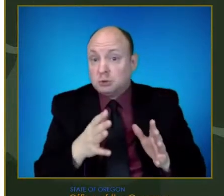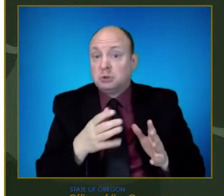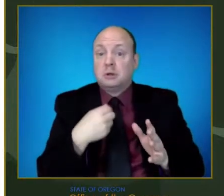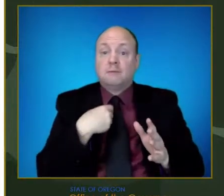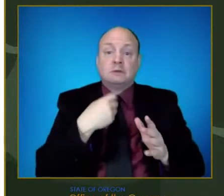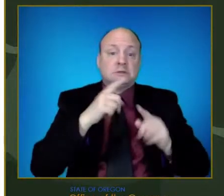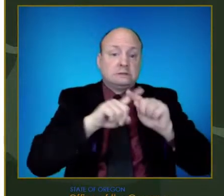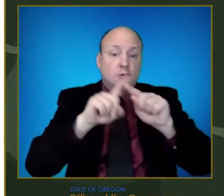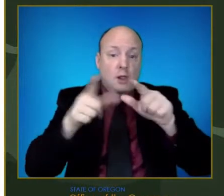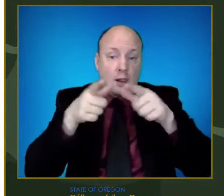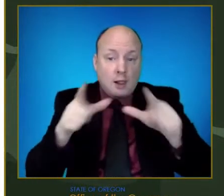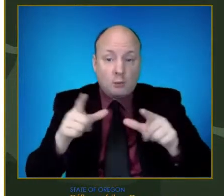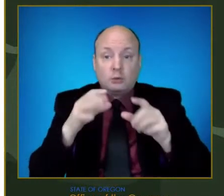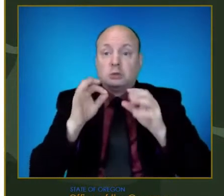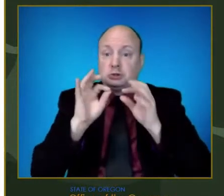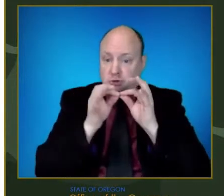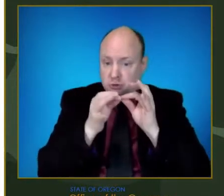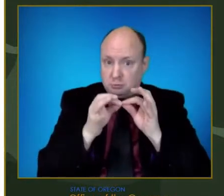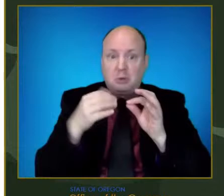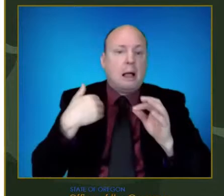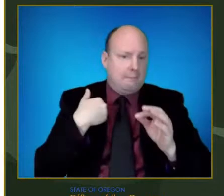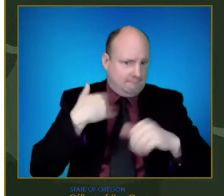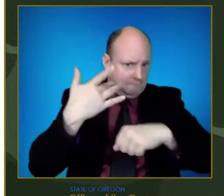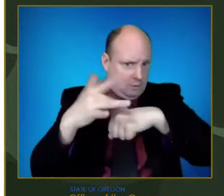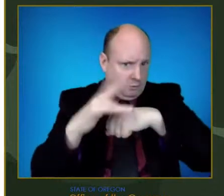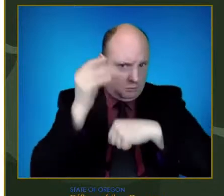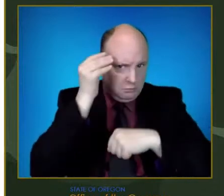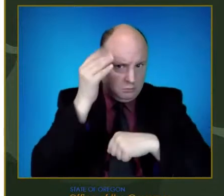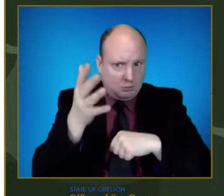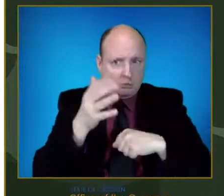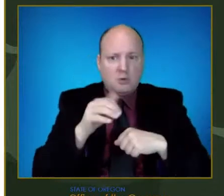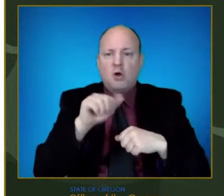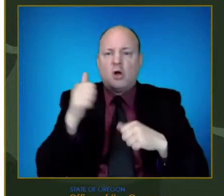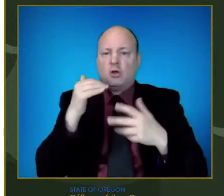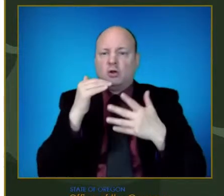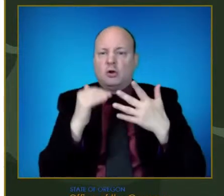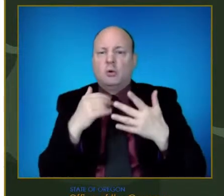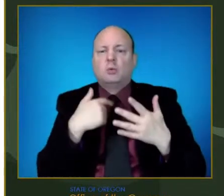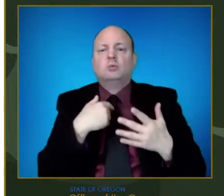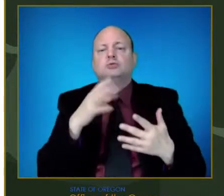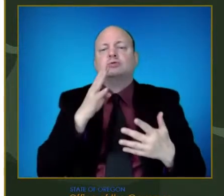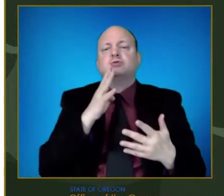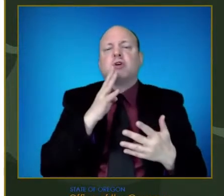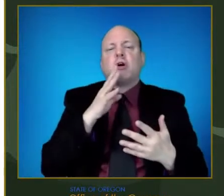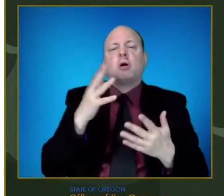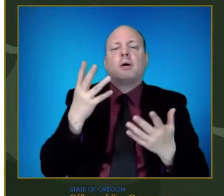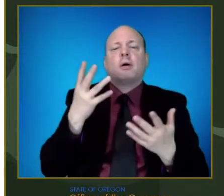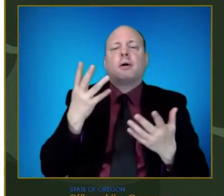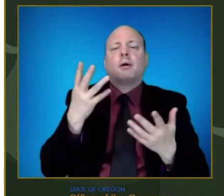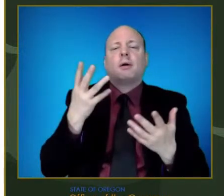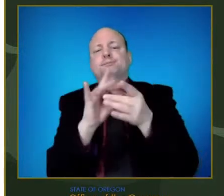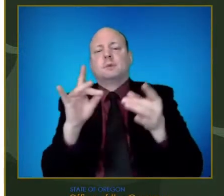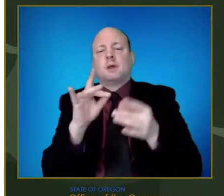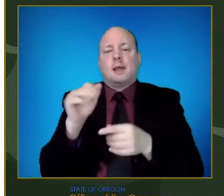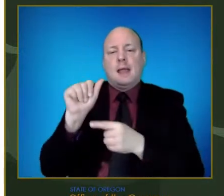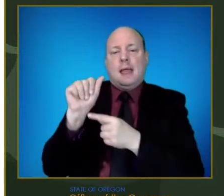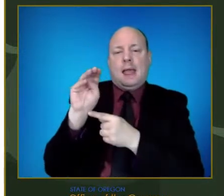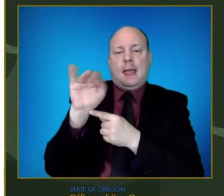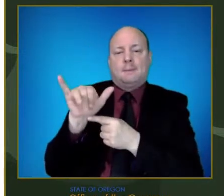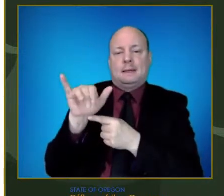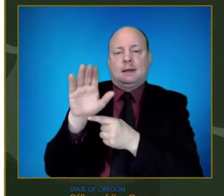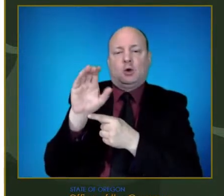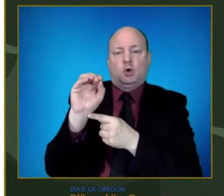Finally, I want to share the story of Clackamas County paramedic Amy Jo Cook. On Wednesday, she was doing outreach to houseless people living in an